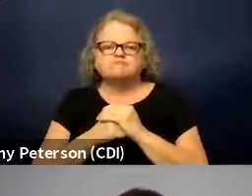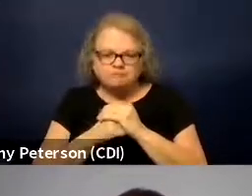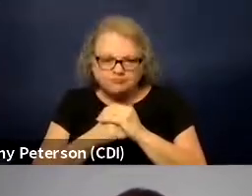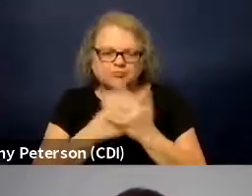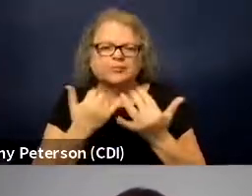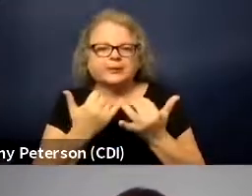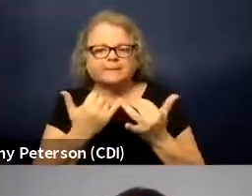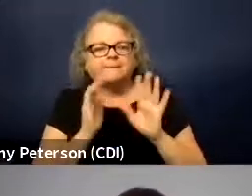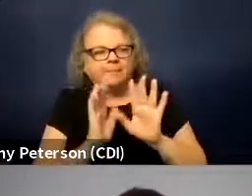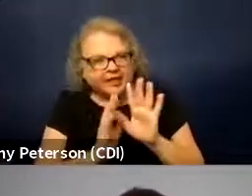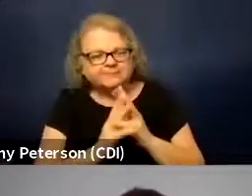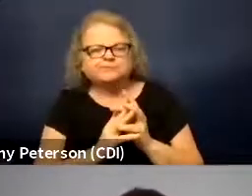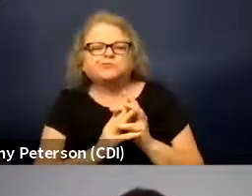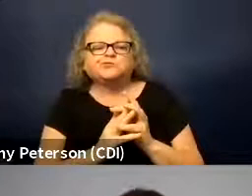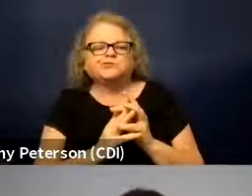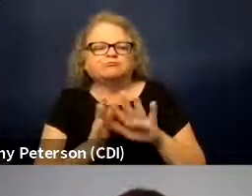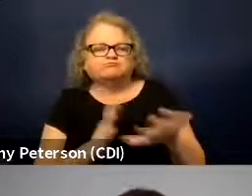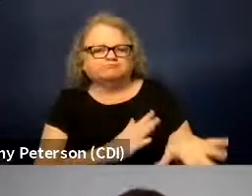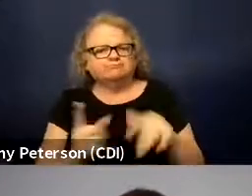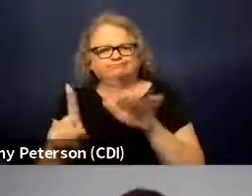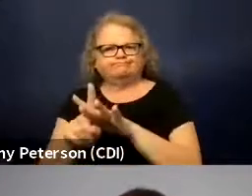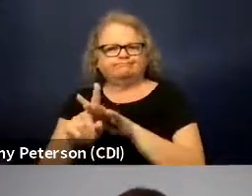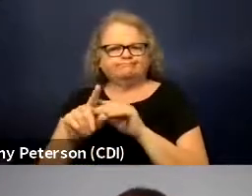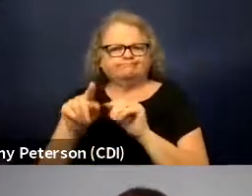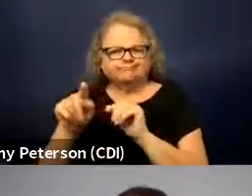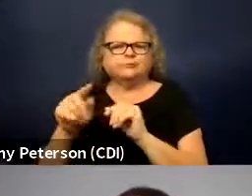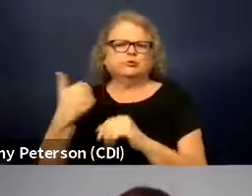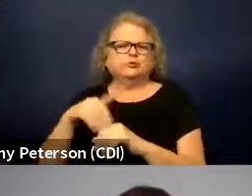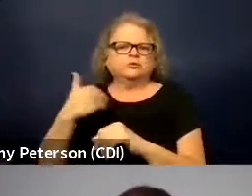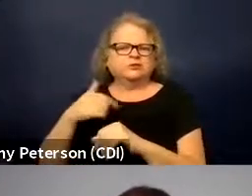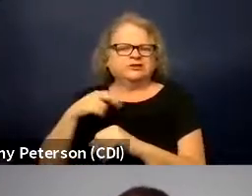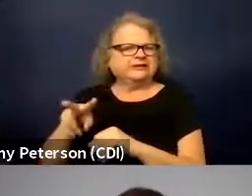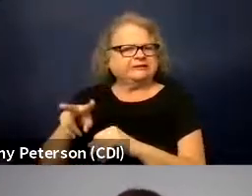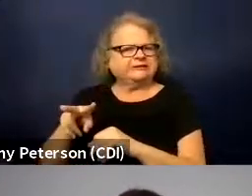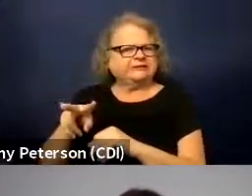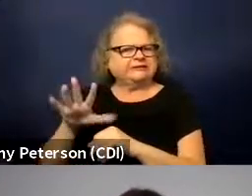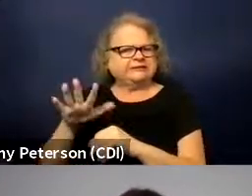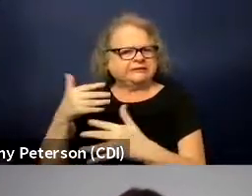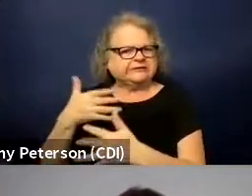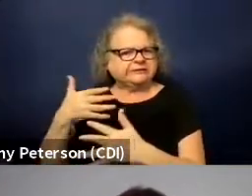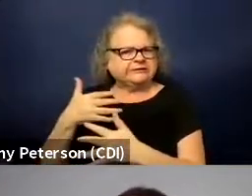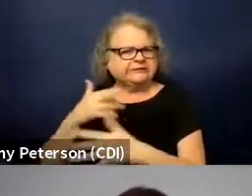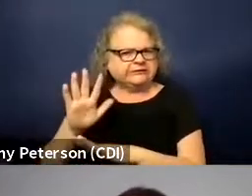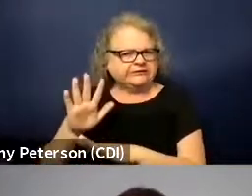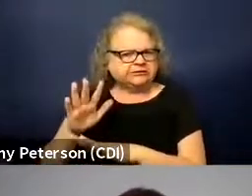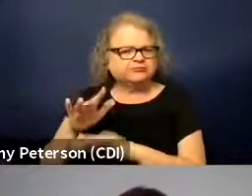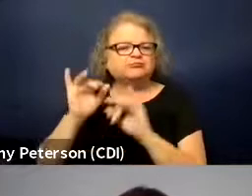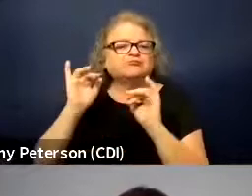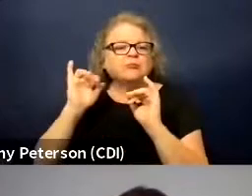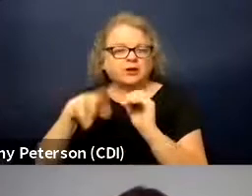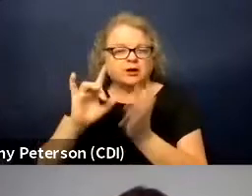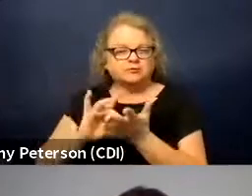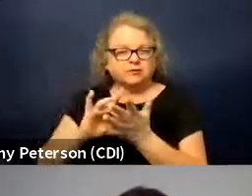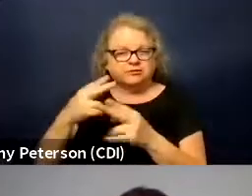by the name of ivermectin. This medication is used mostly in animals. It is a